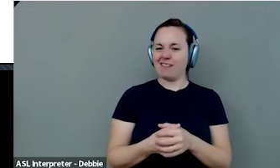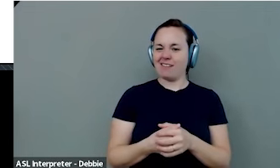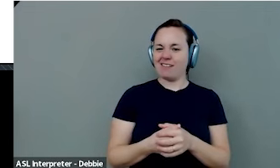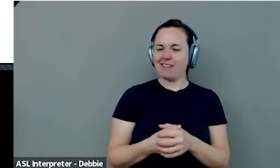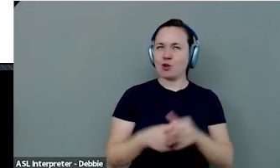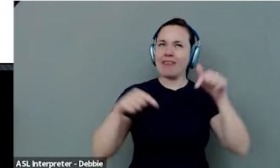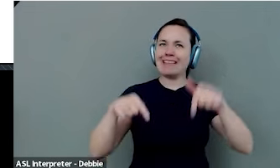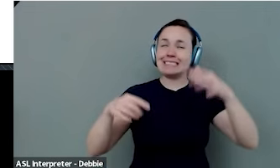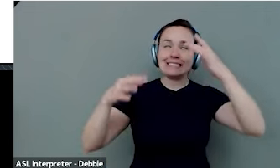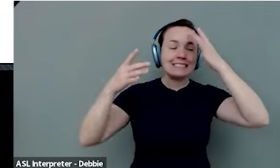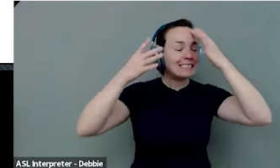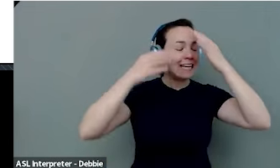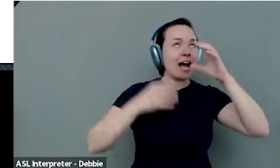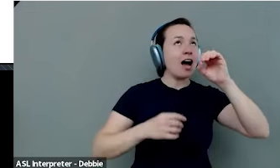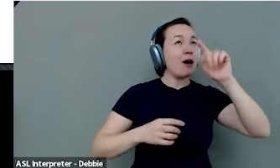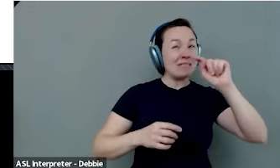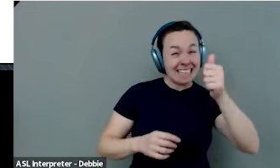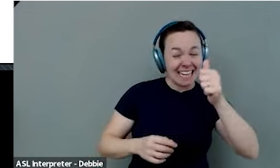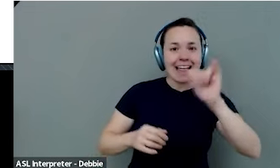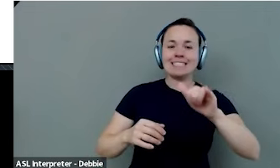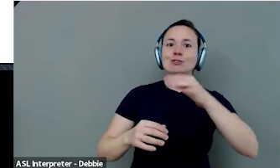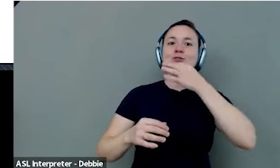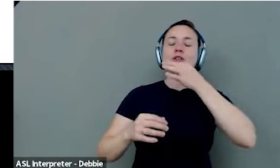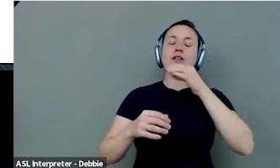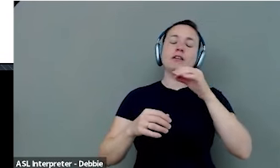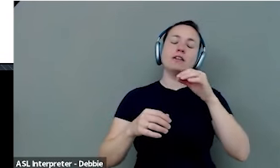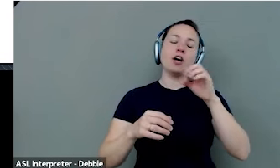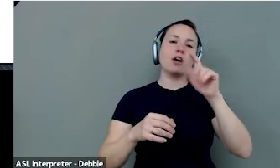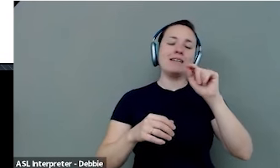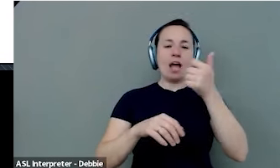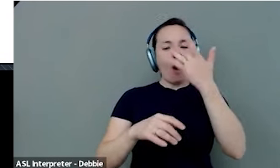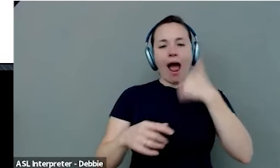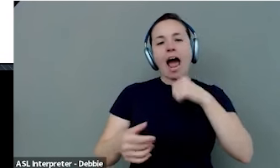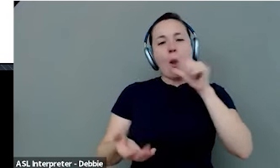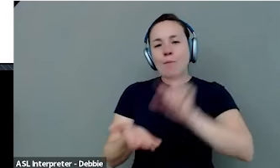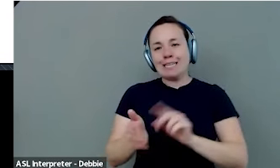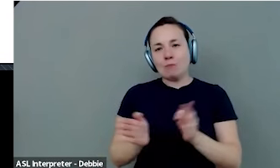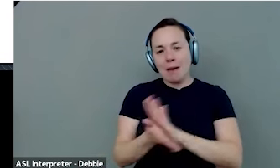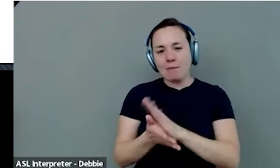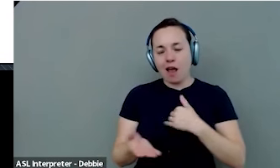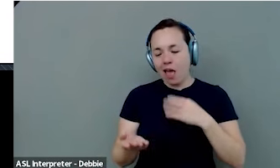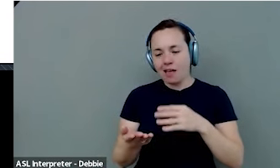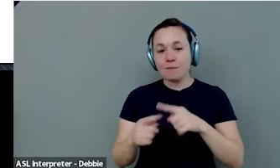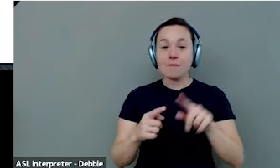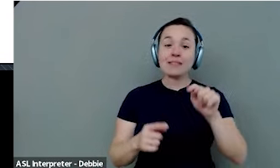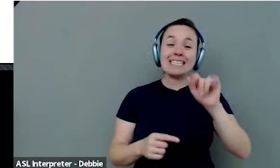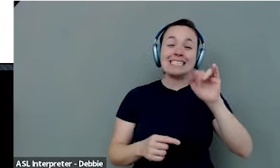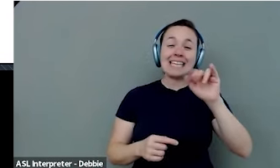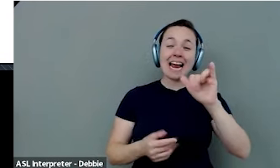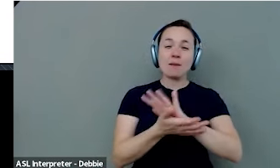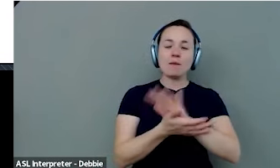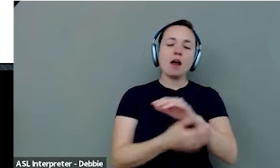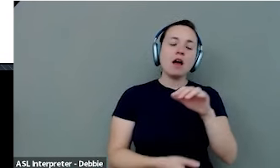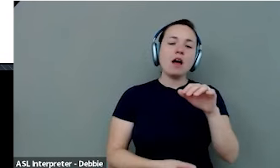October 10th is the workplace safety one. It's the big guy. It's because I forgot to print it on a small paper. And then the tiny paper is October